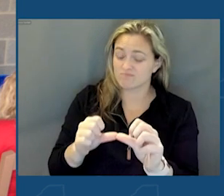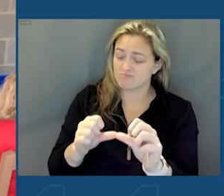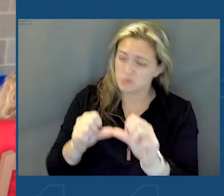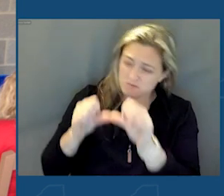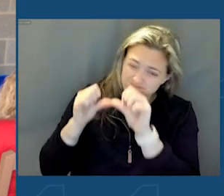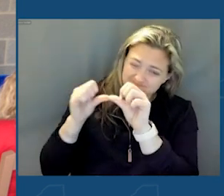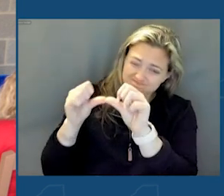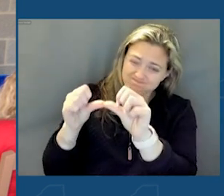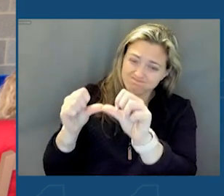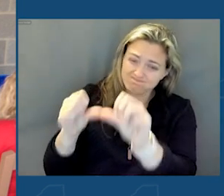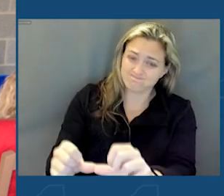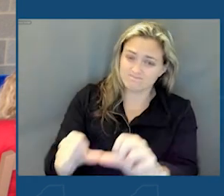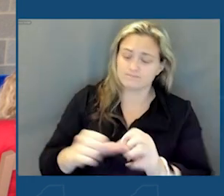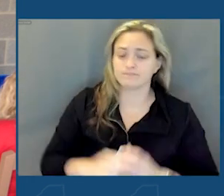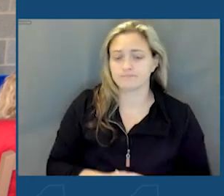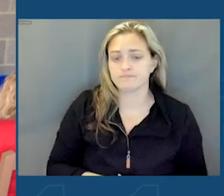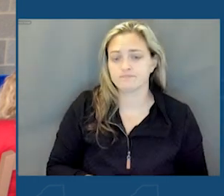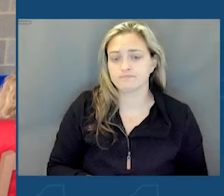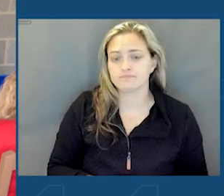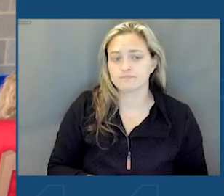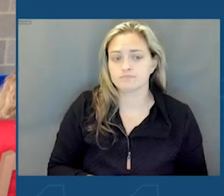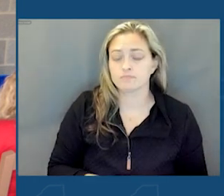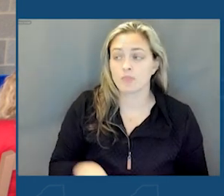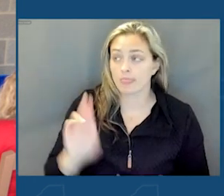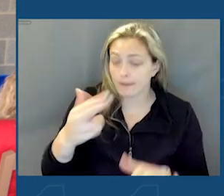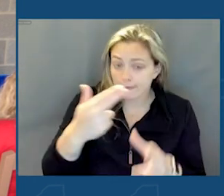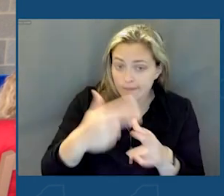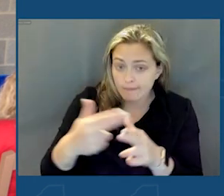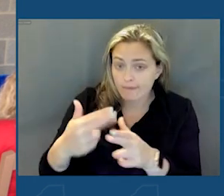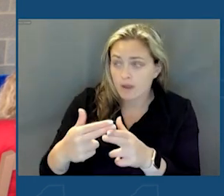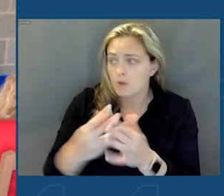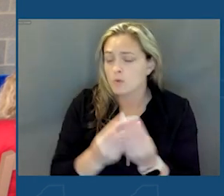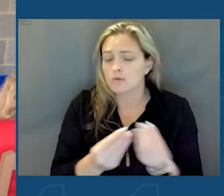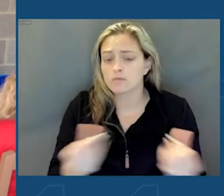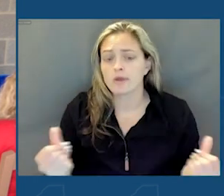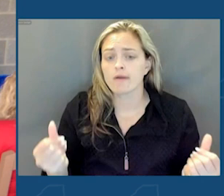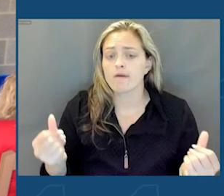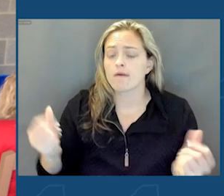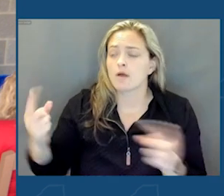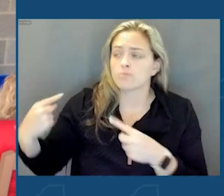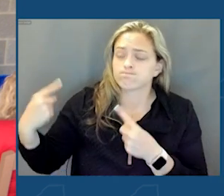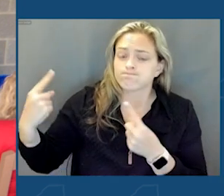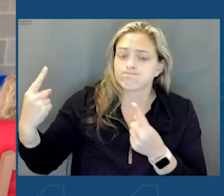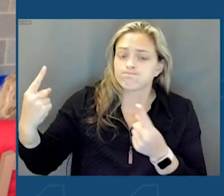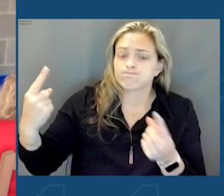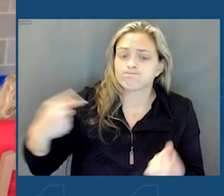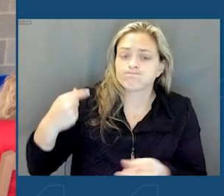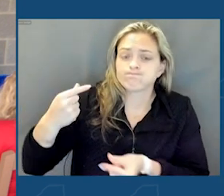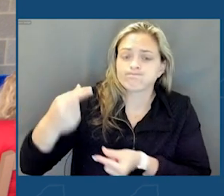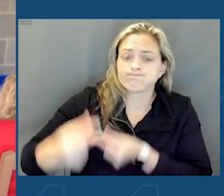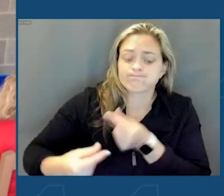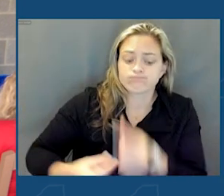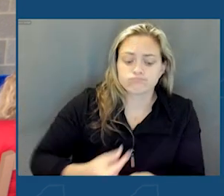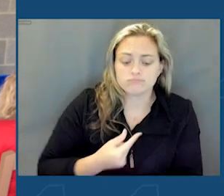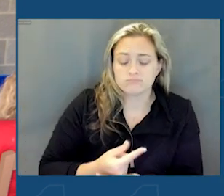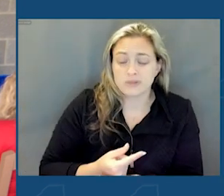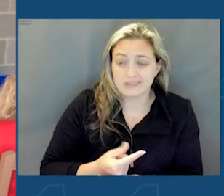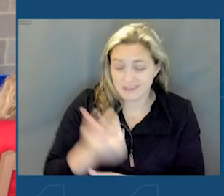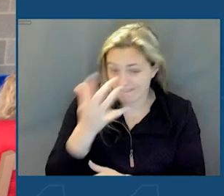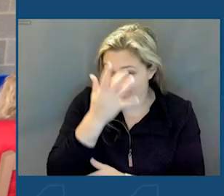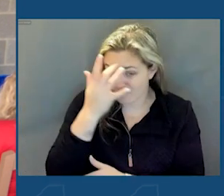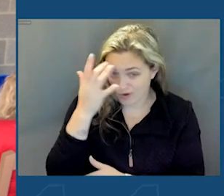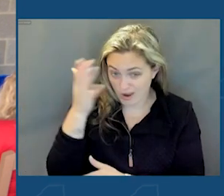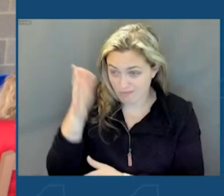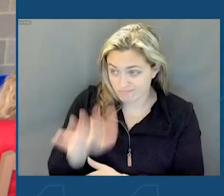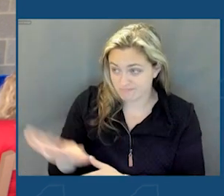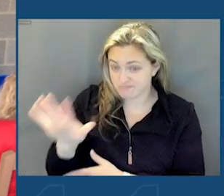legacy. Though their names may fade with the passing of generations, may we never forget